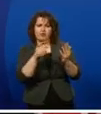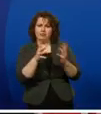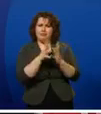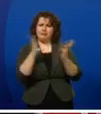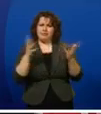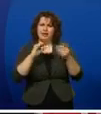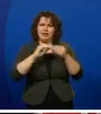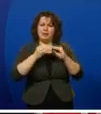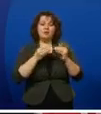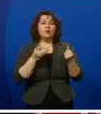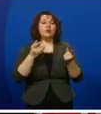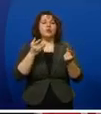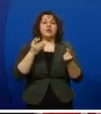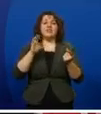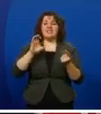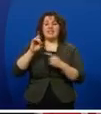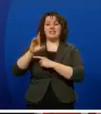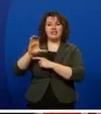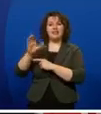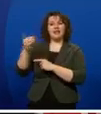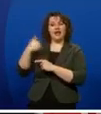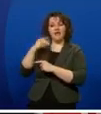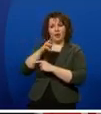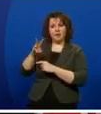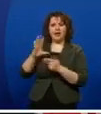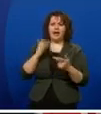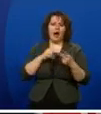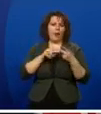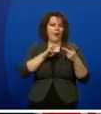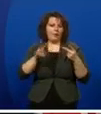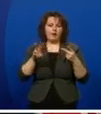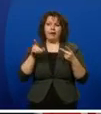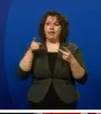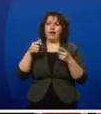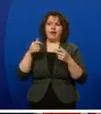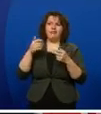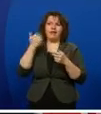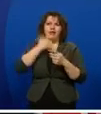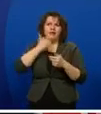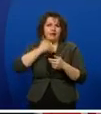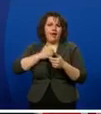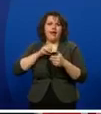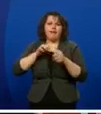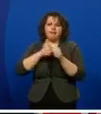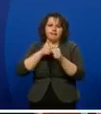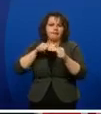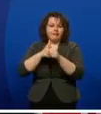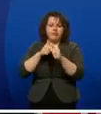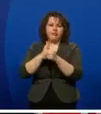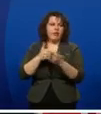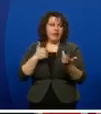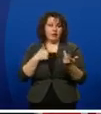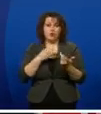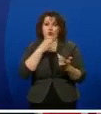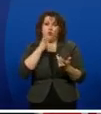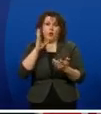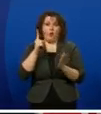where we're at. CDC has a website that they update daily, and we're just about to hit the